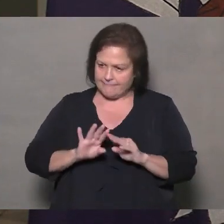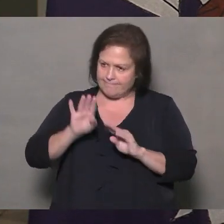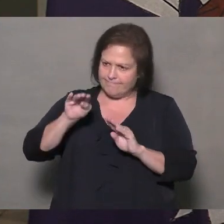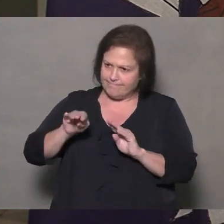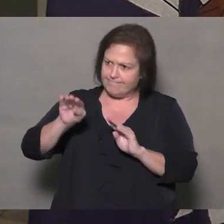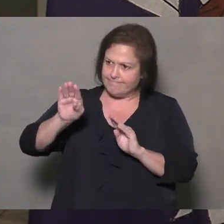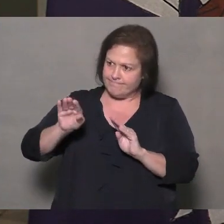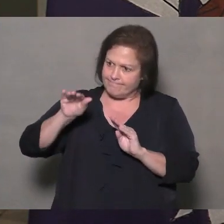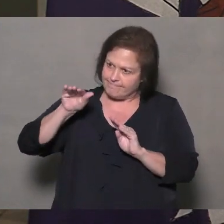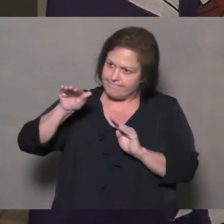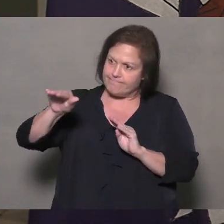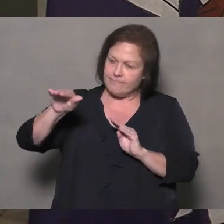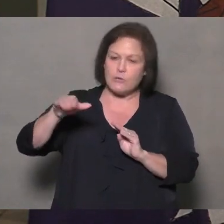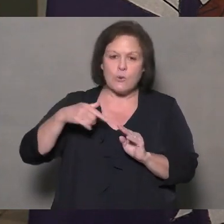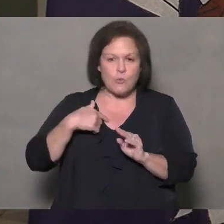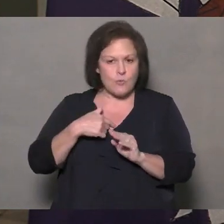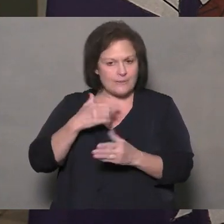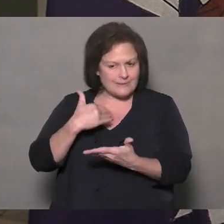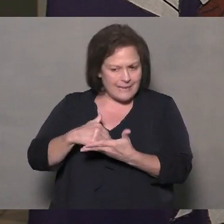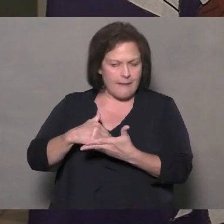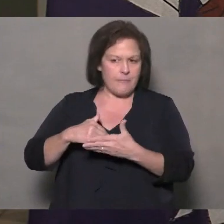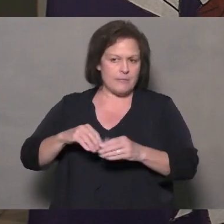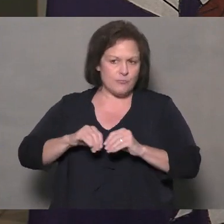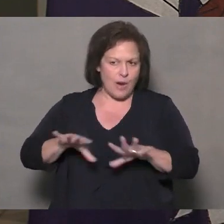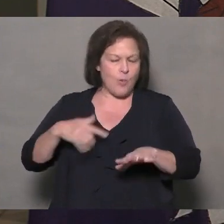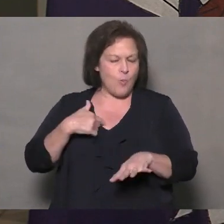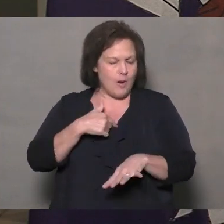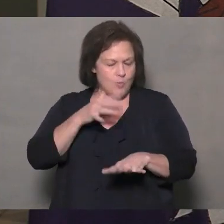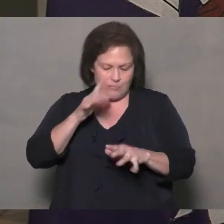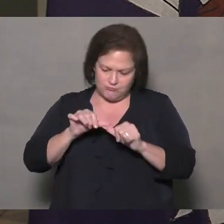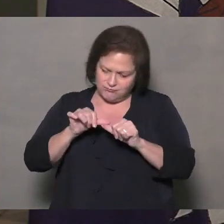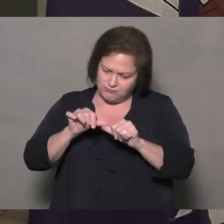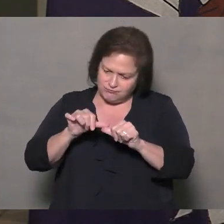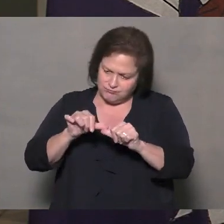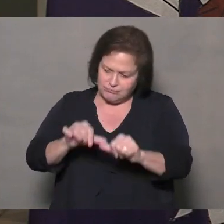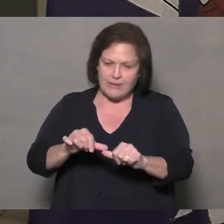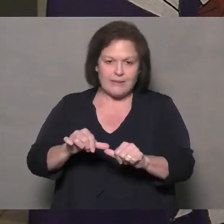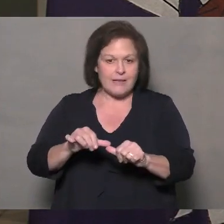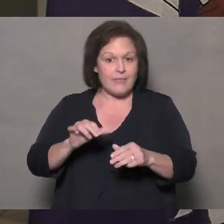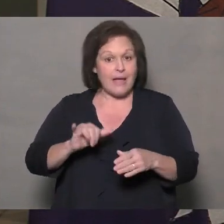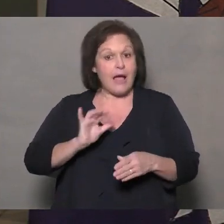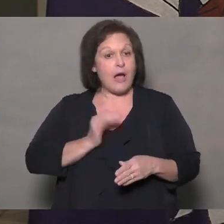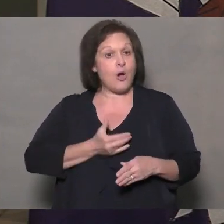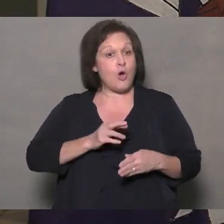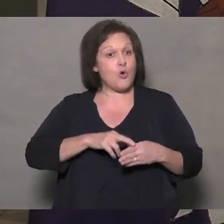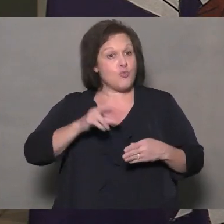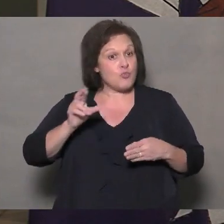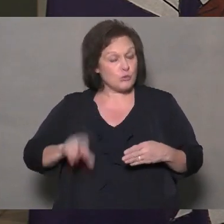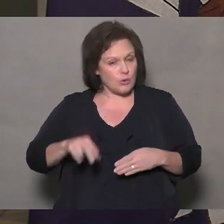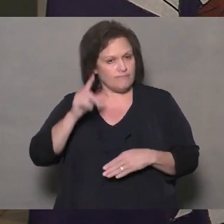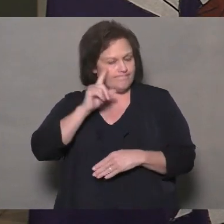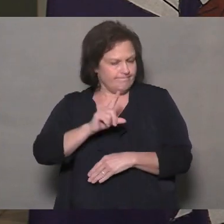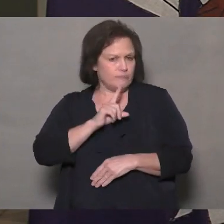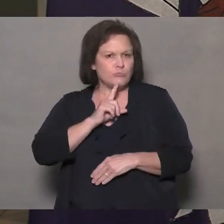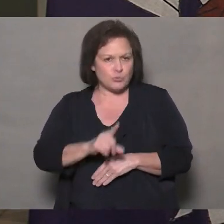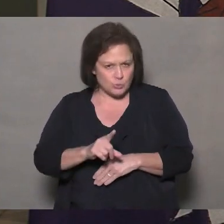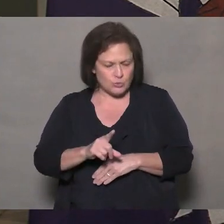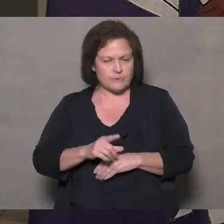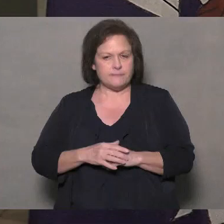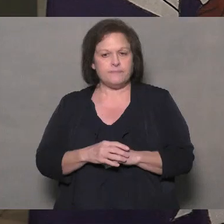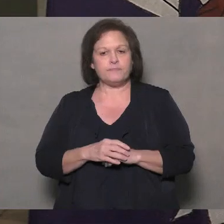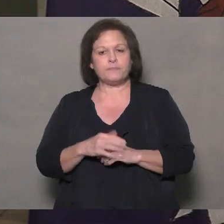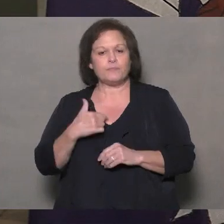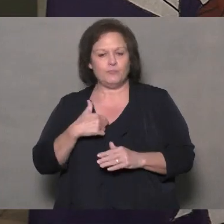the spread, and we will keep it going. The results are undeniable. We have